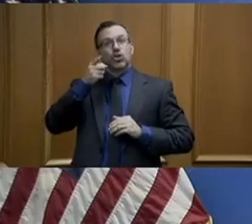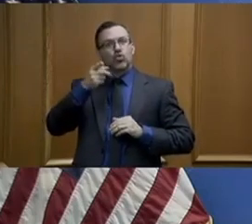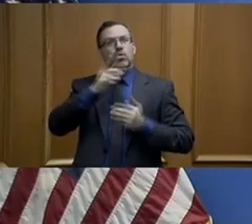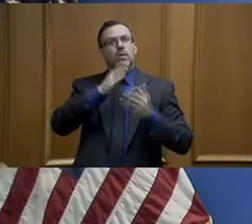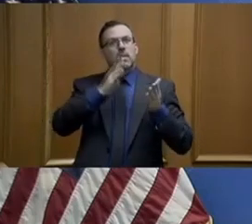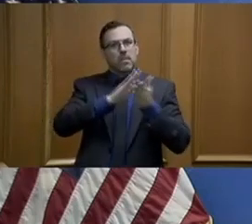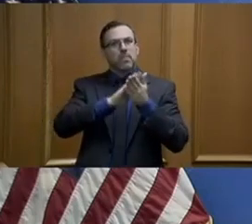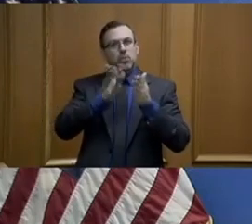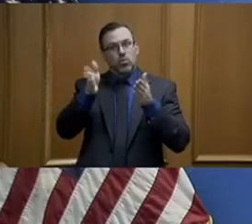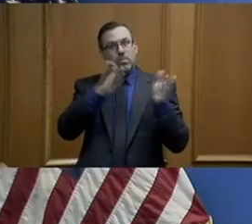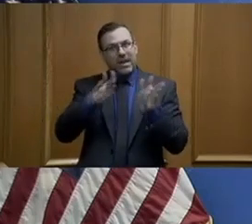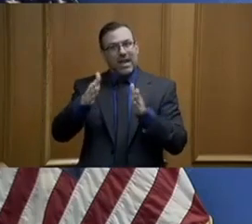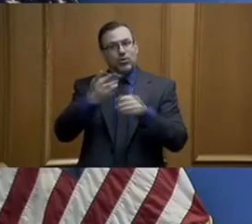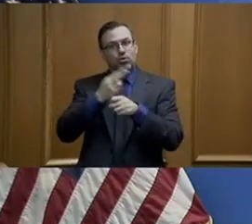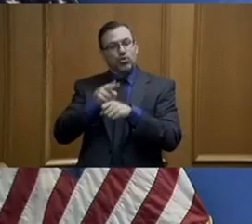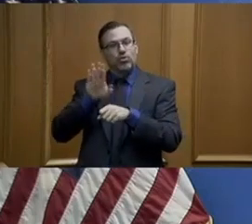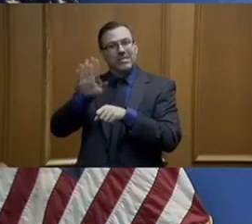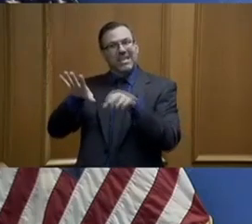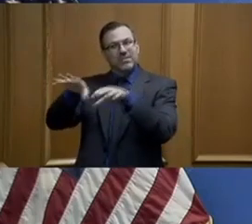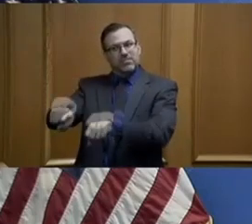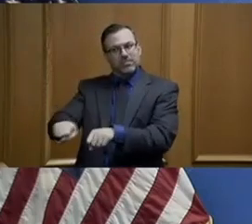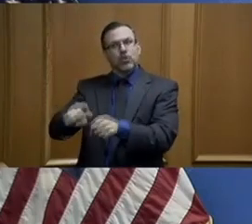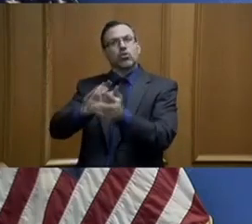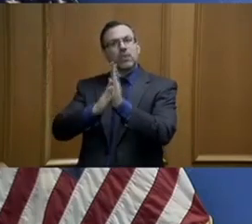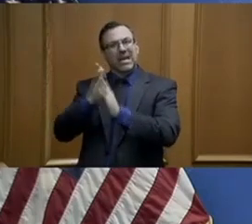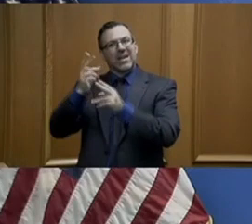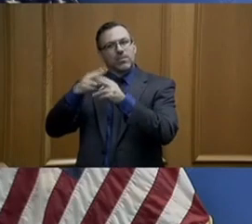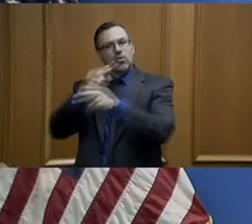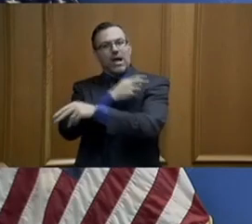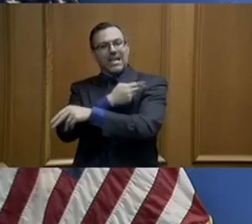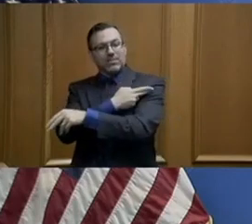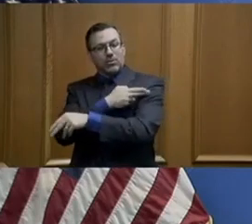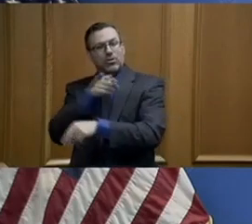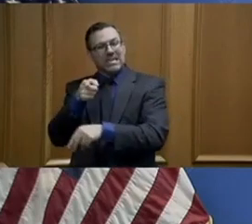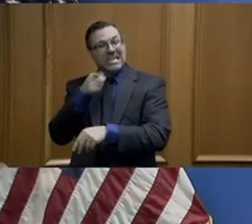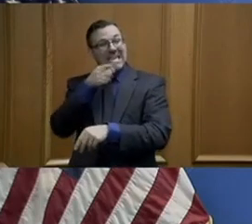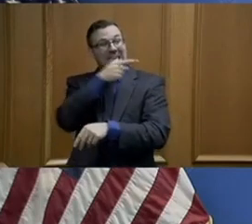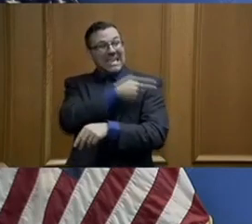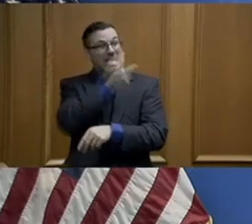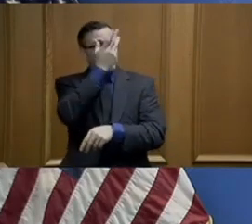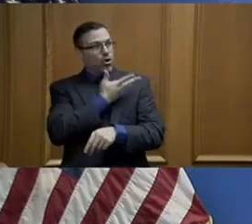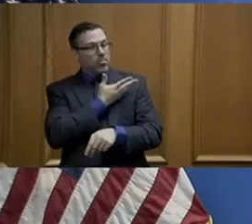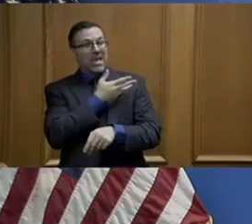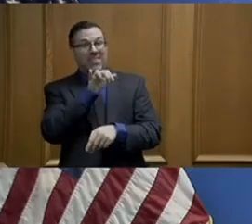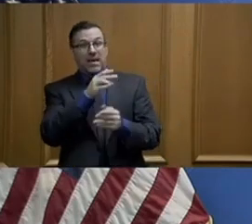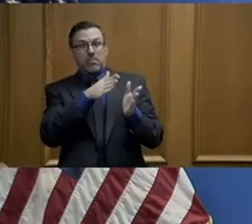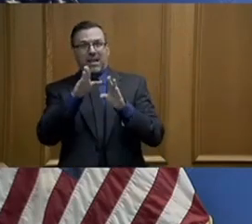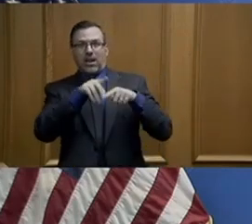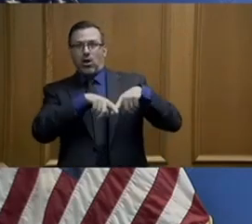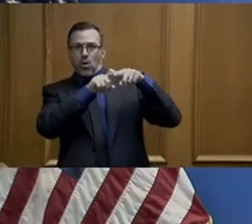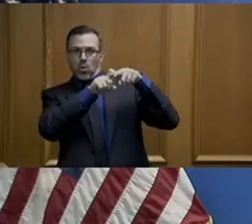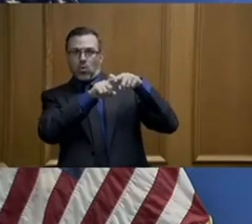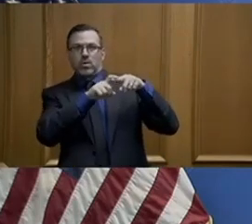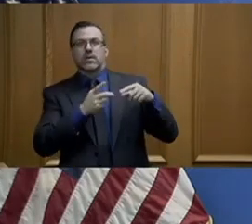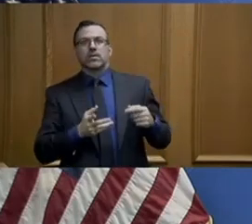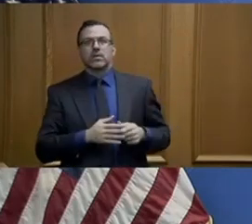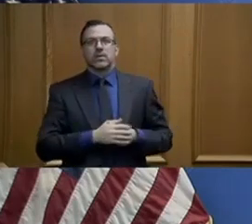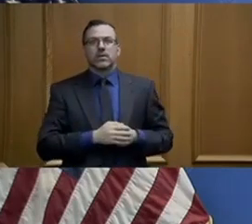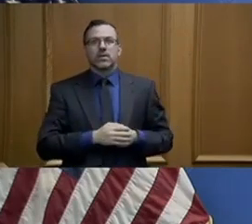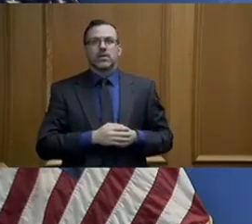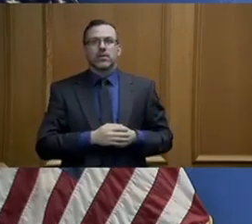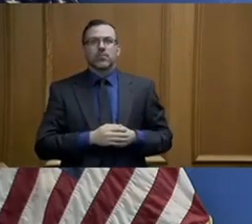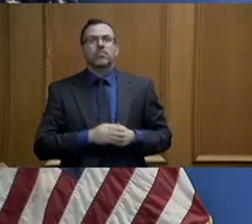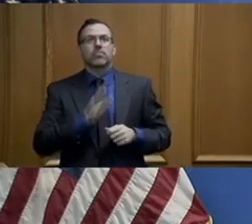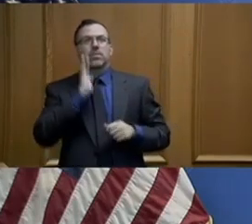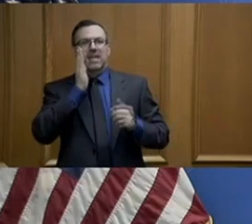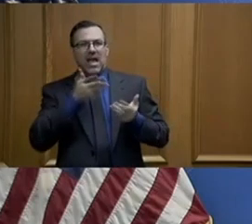he's not sure. You're talking about the alternative sites for capacity for hospitals. I'm going to let Stuart McWhorter, who's the head of our